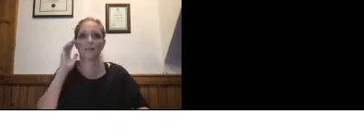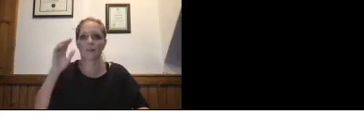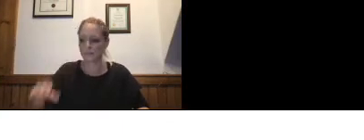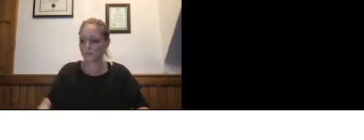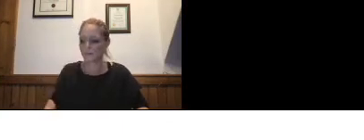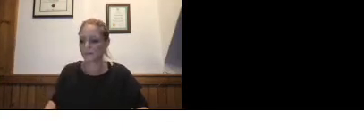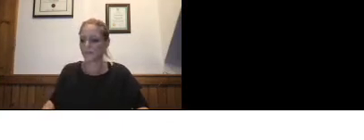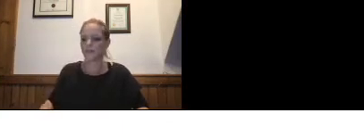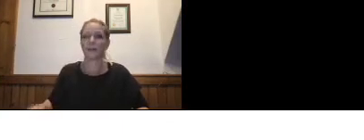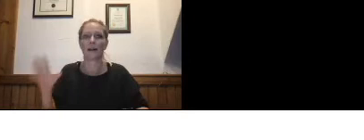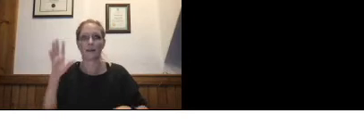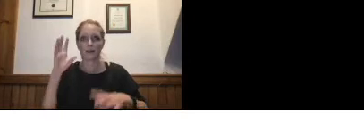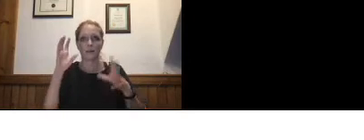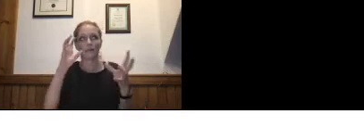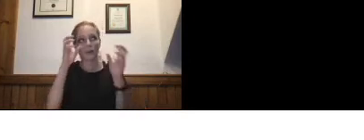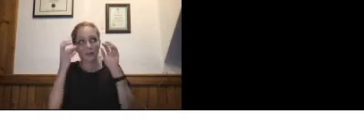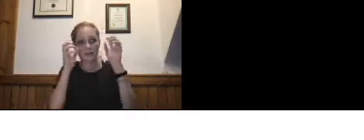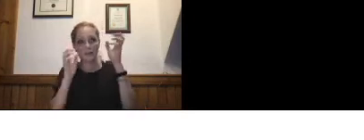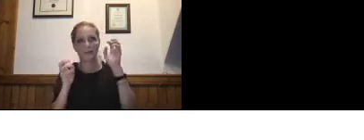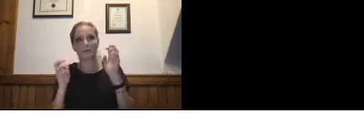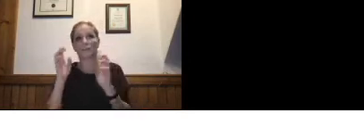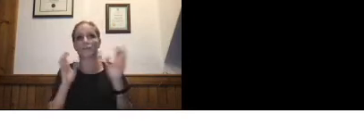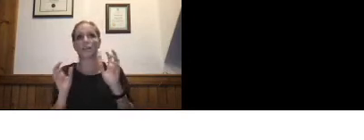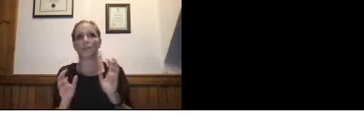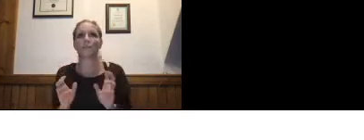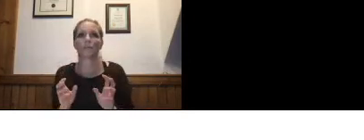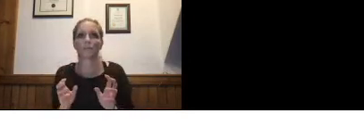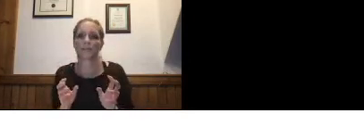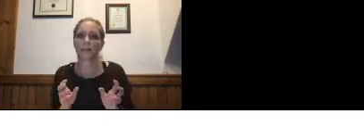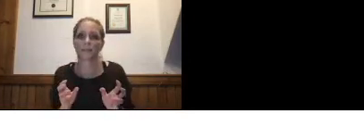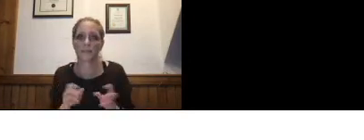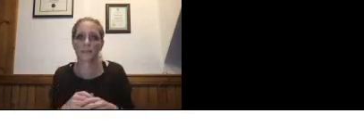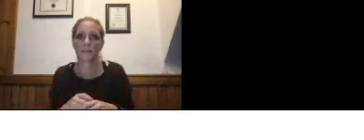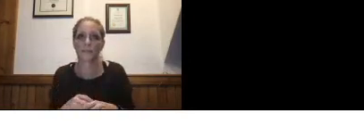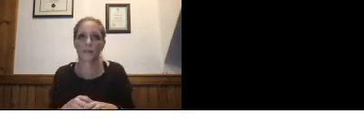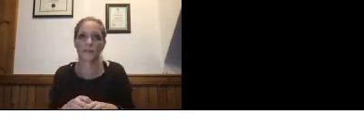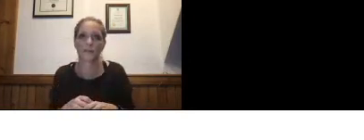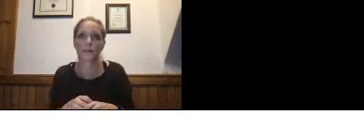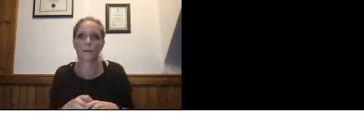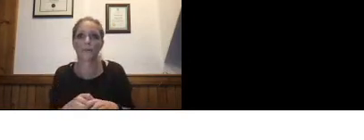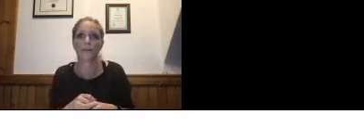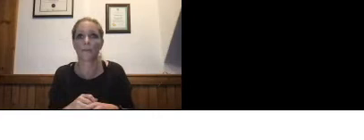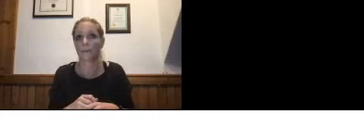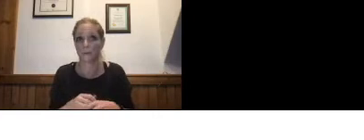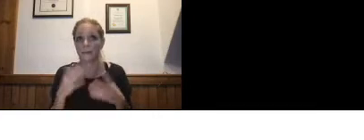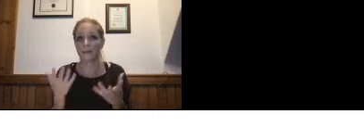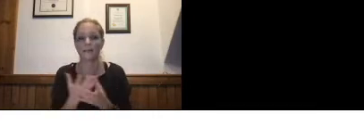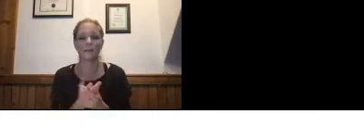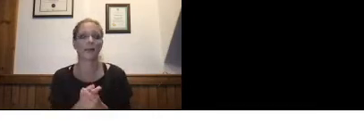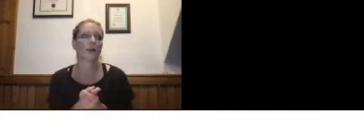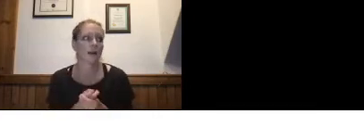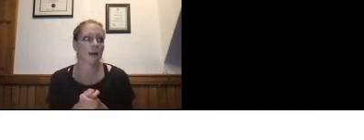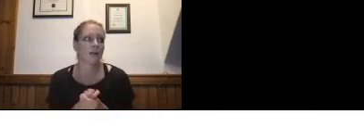looks at this too. Rachel's looking at the fine details of the shape of the protein, and that gives us clues also about what it